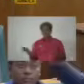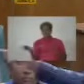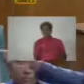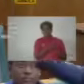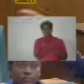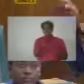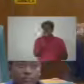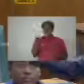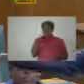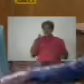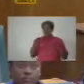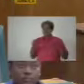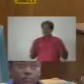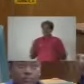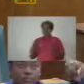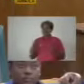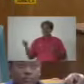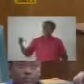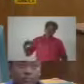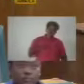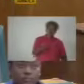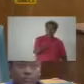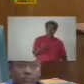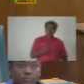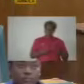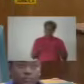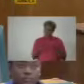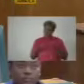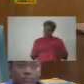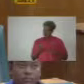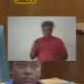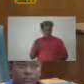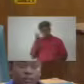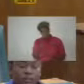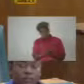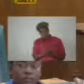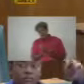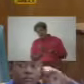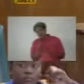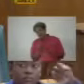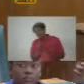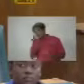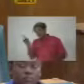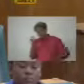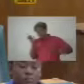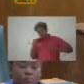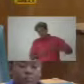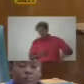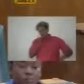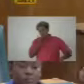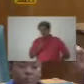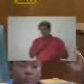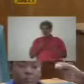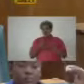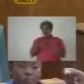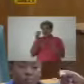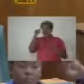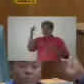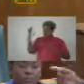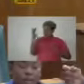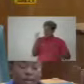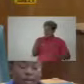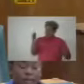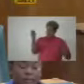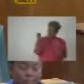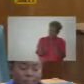and not people driving all the way down to the venue. So the misimplementation of the idea